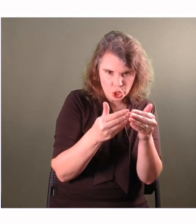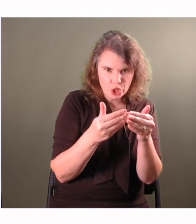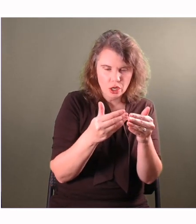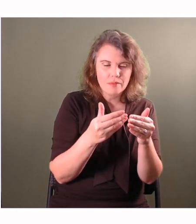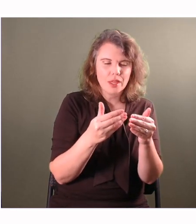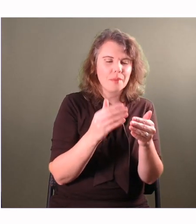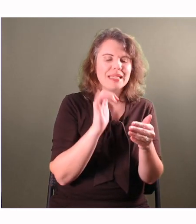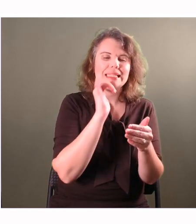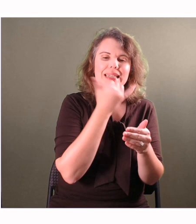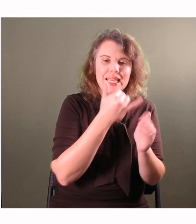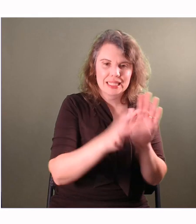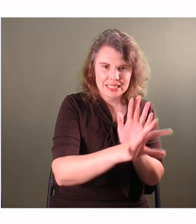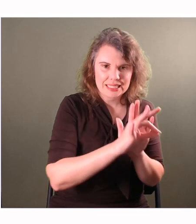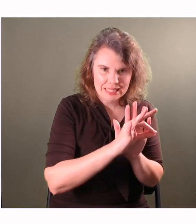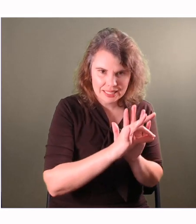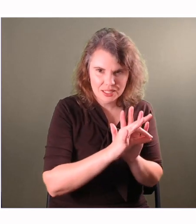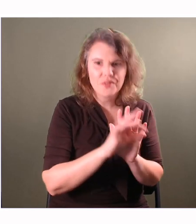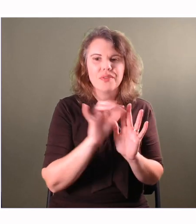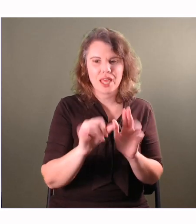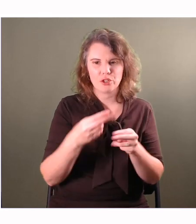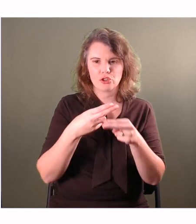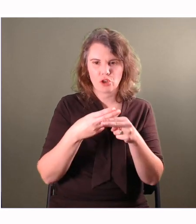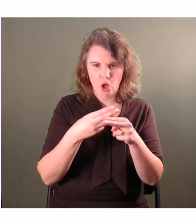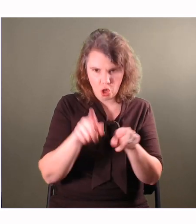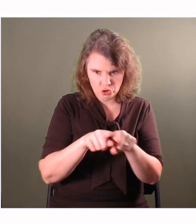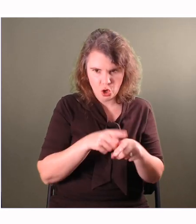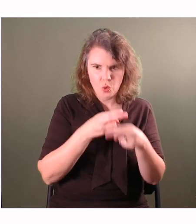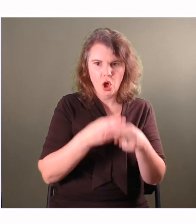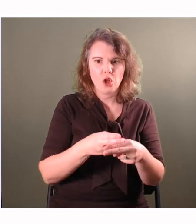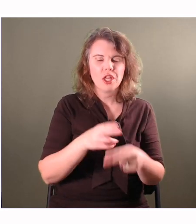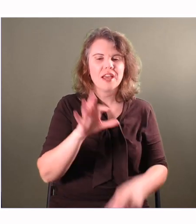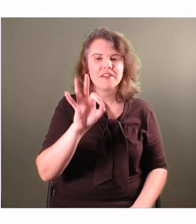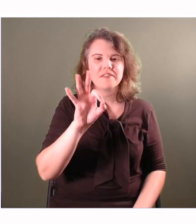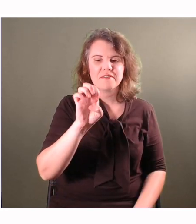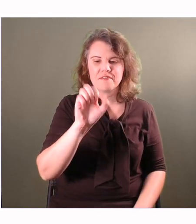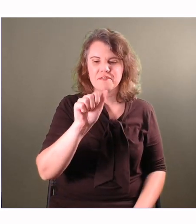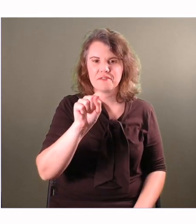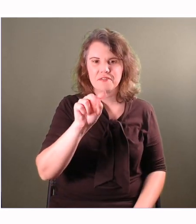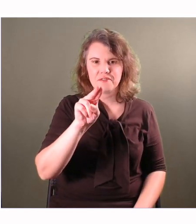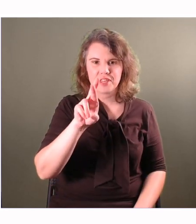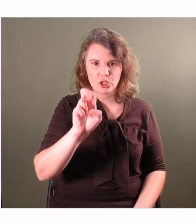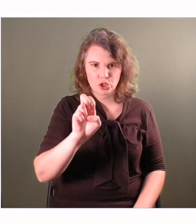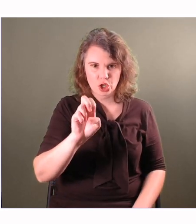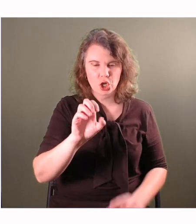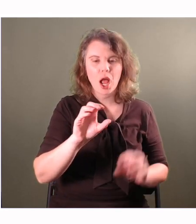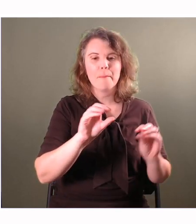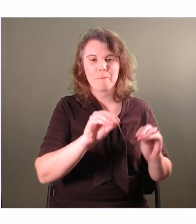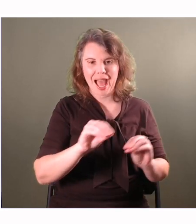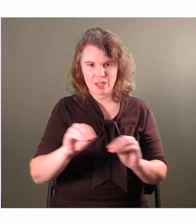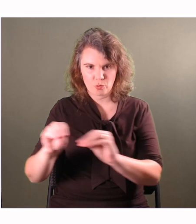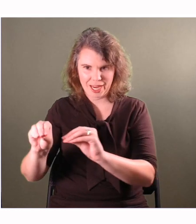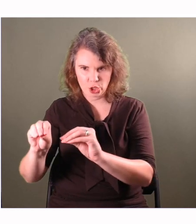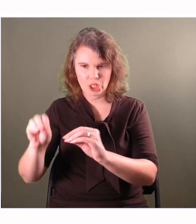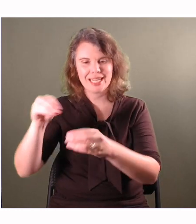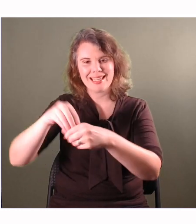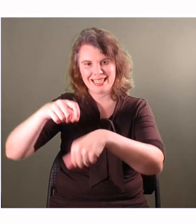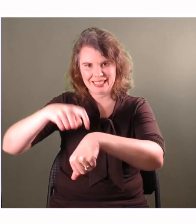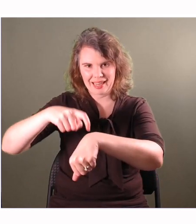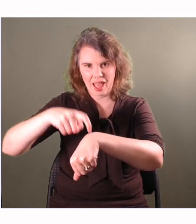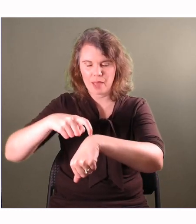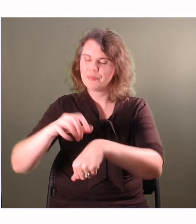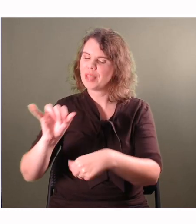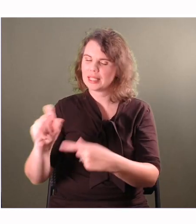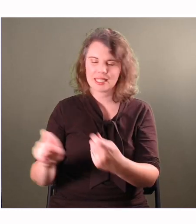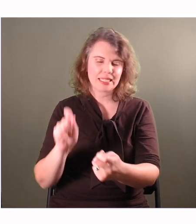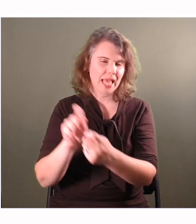selected. Bonnie Nazari and I refer to this as feature migration in time. For those of you who know about theories of